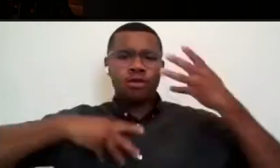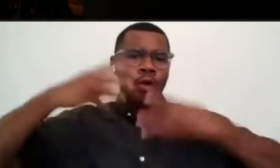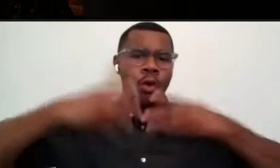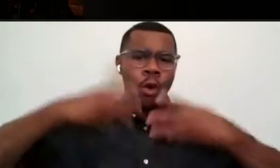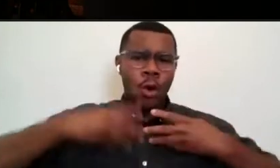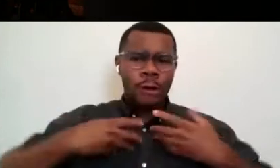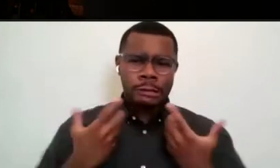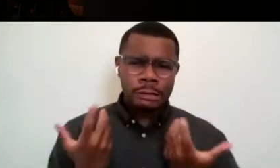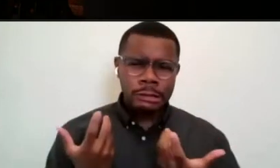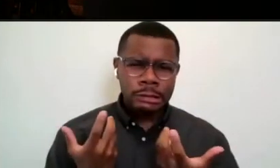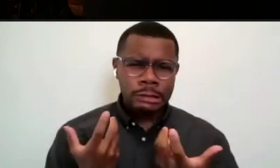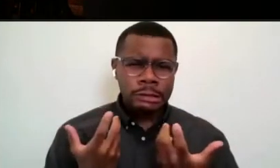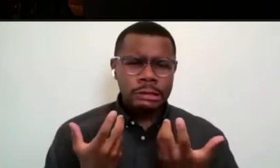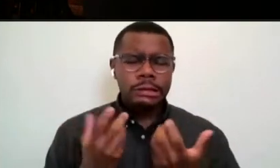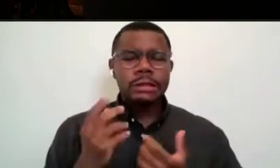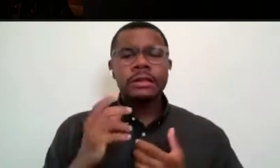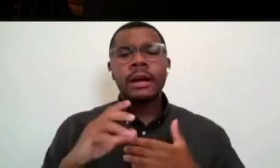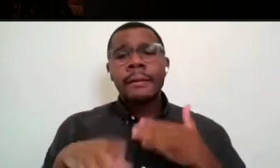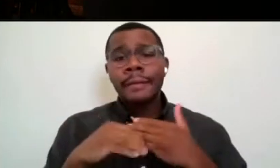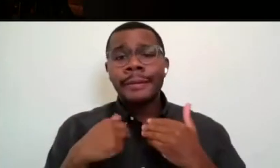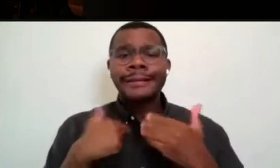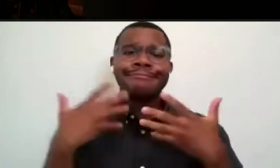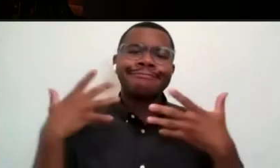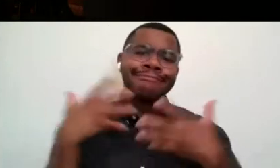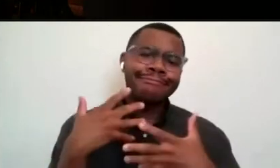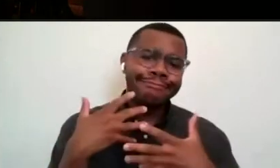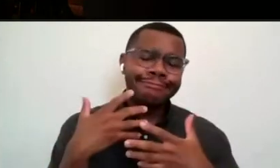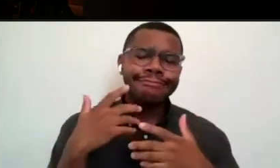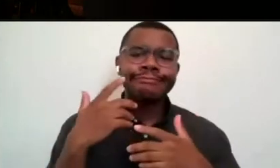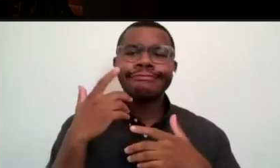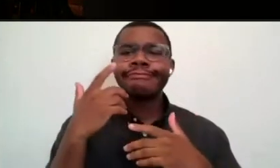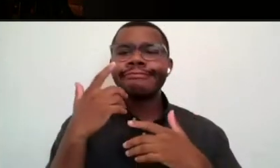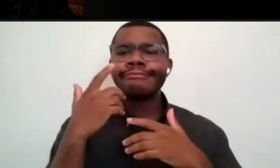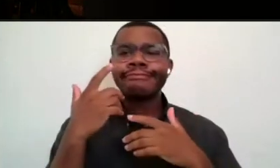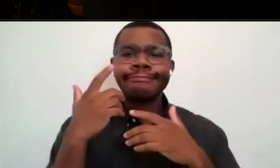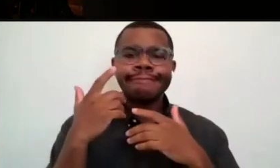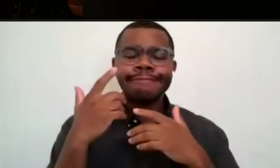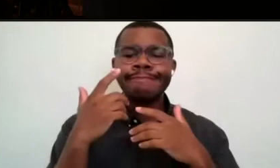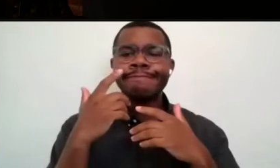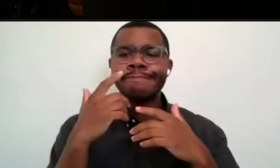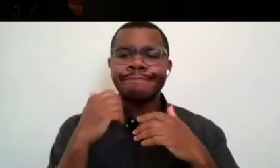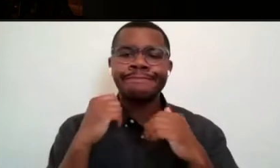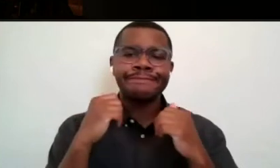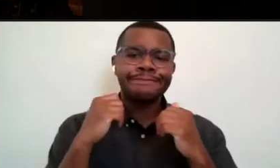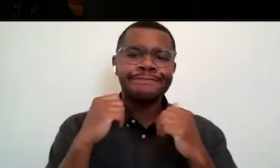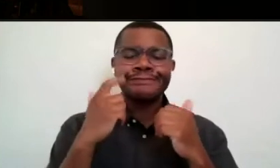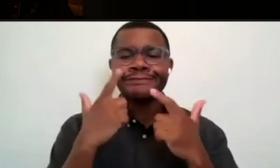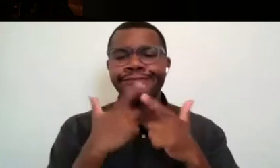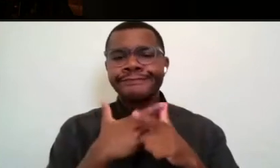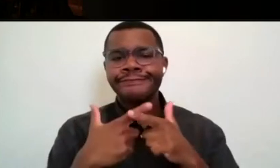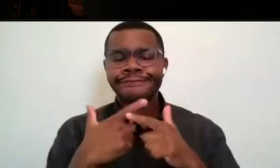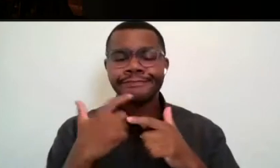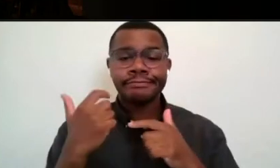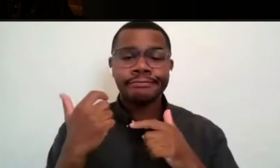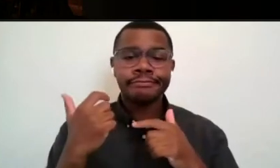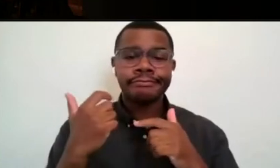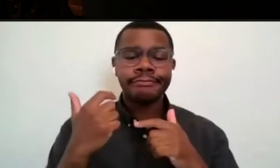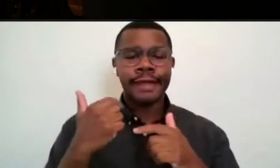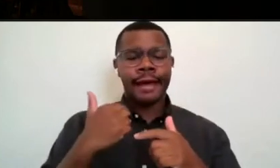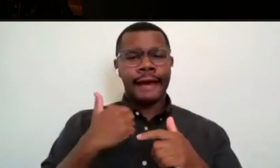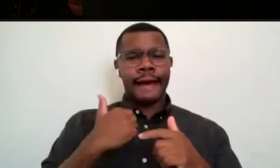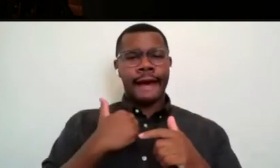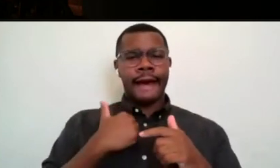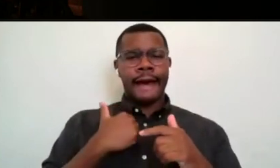being scared and eventually moving towards that light of the thing that you know, heals you. You know, it's